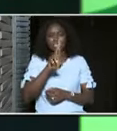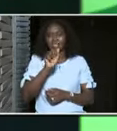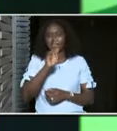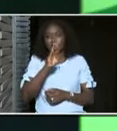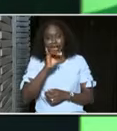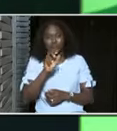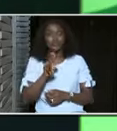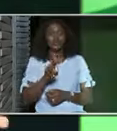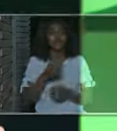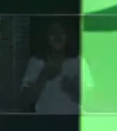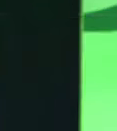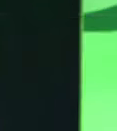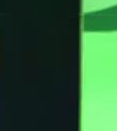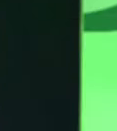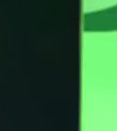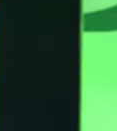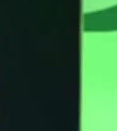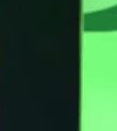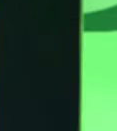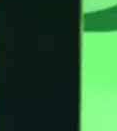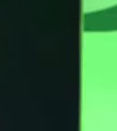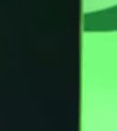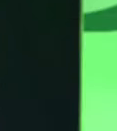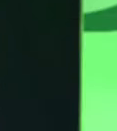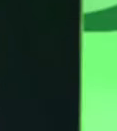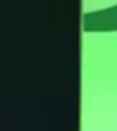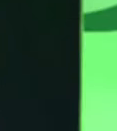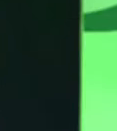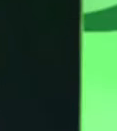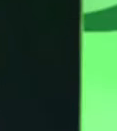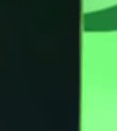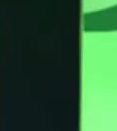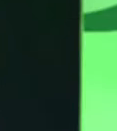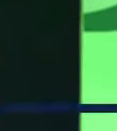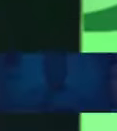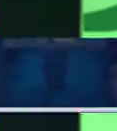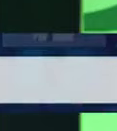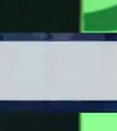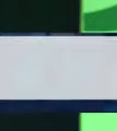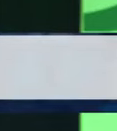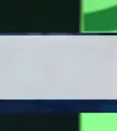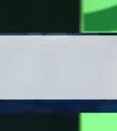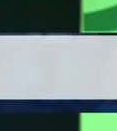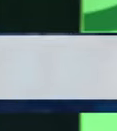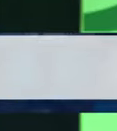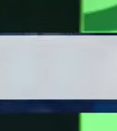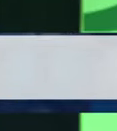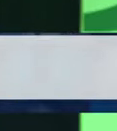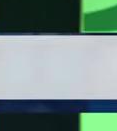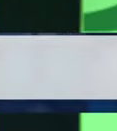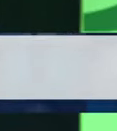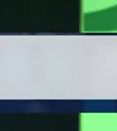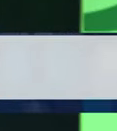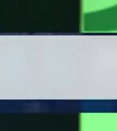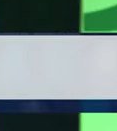has the richest, the most varied experience. He's been in the legislature, was in the House of Representatives, he's